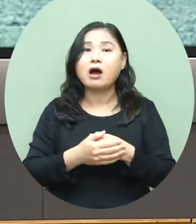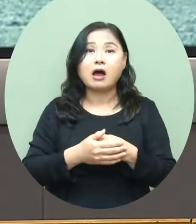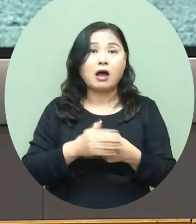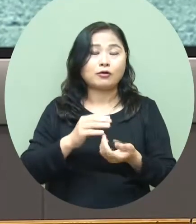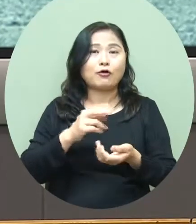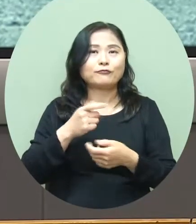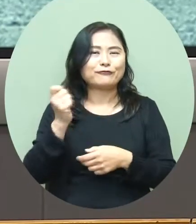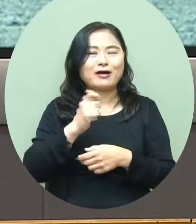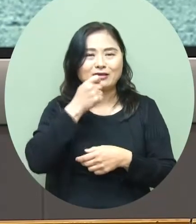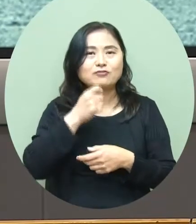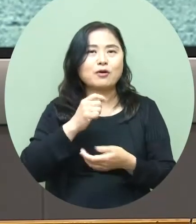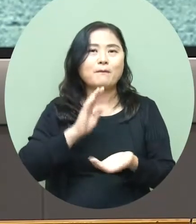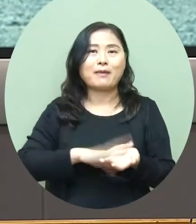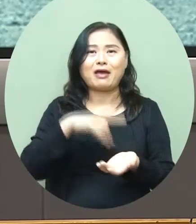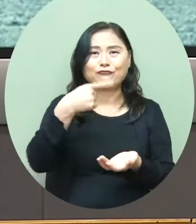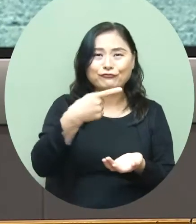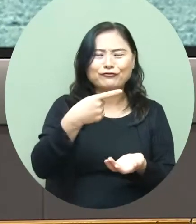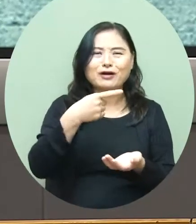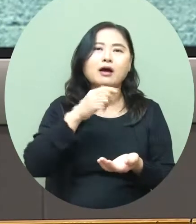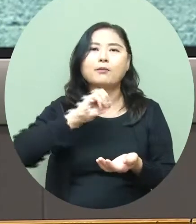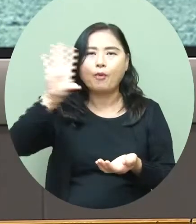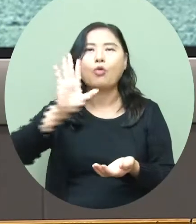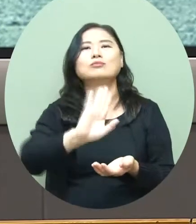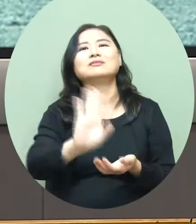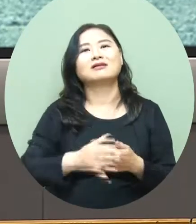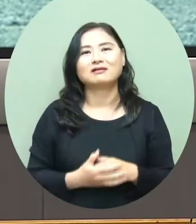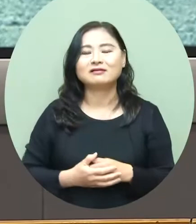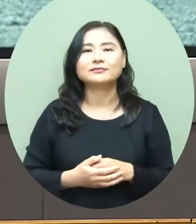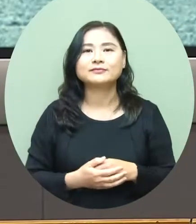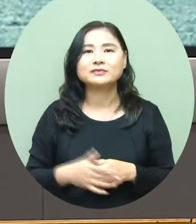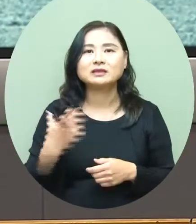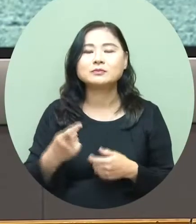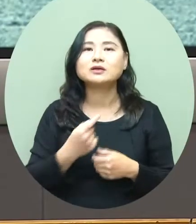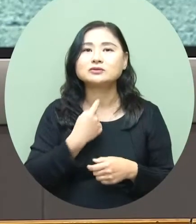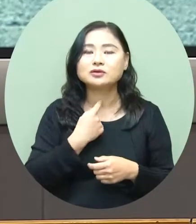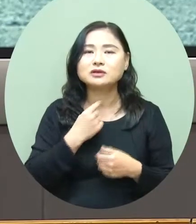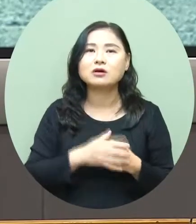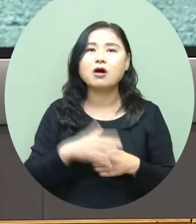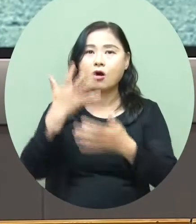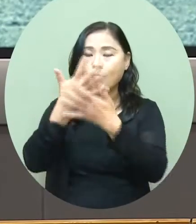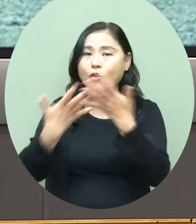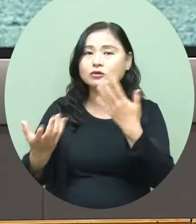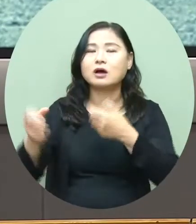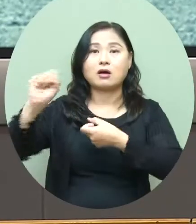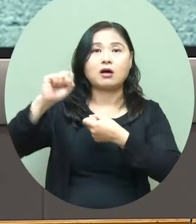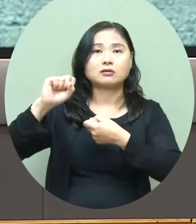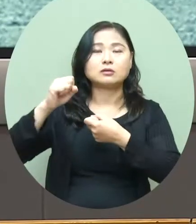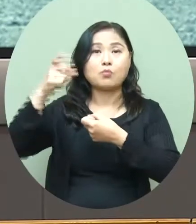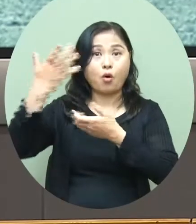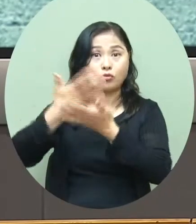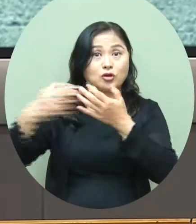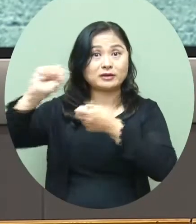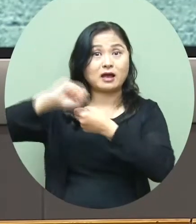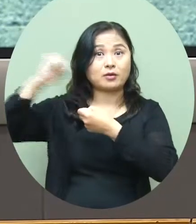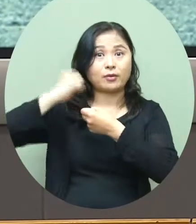made some enhancement in our website, and so starting from yesterday evening, people, when